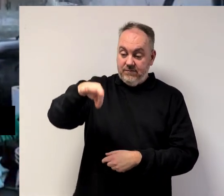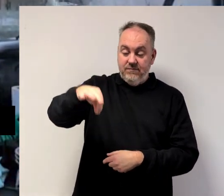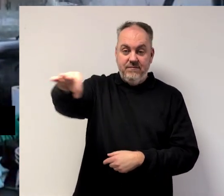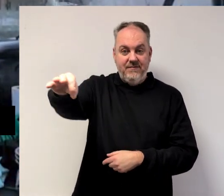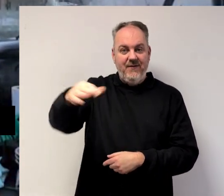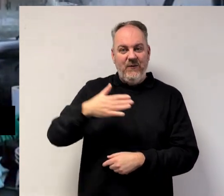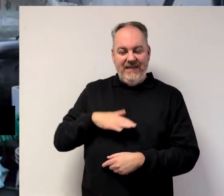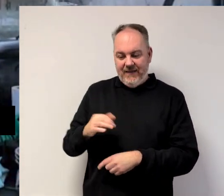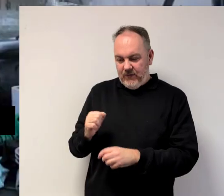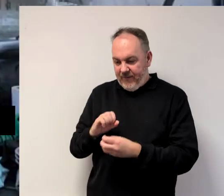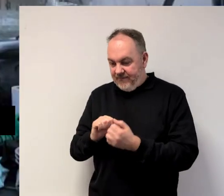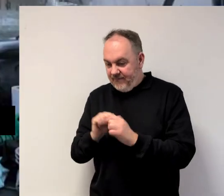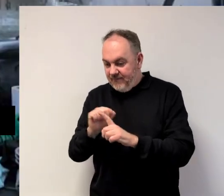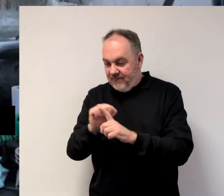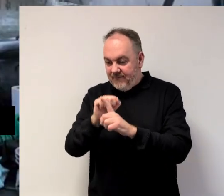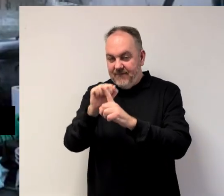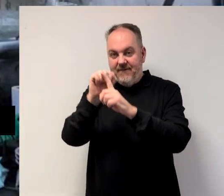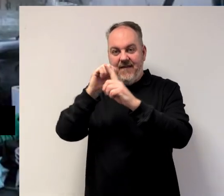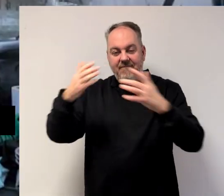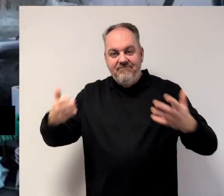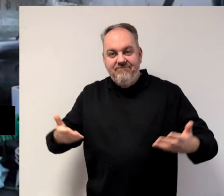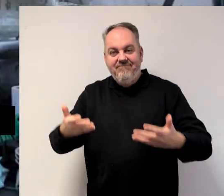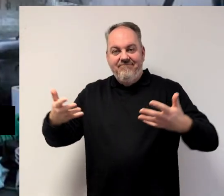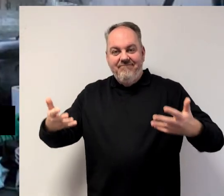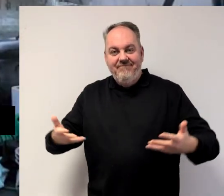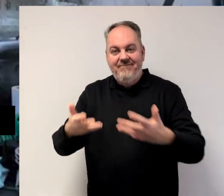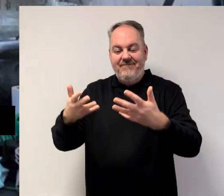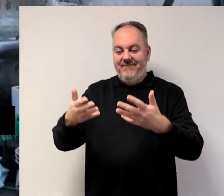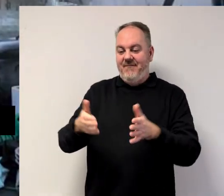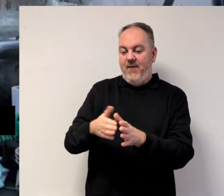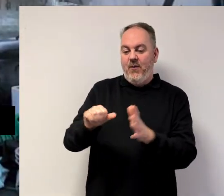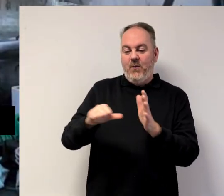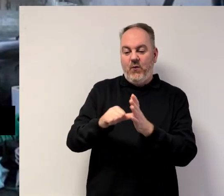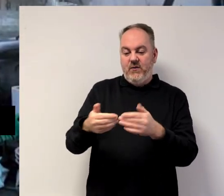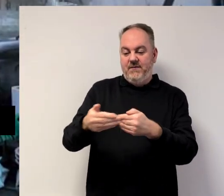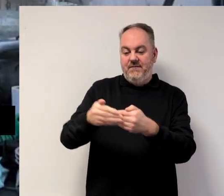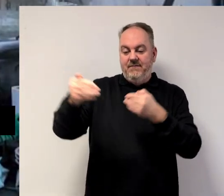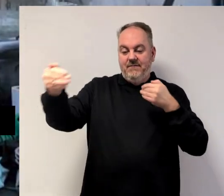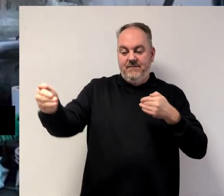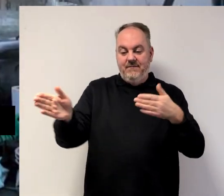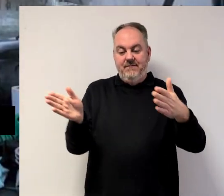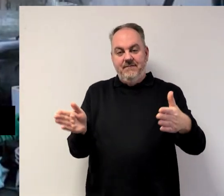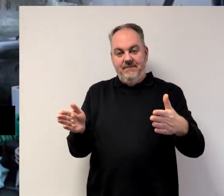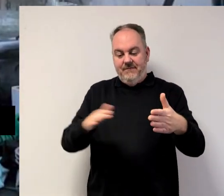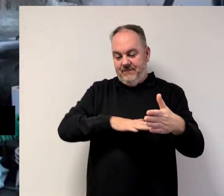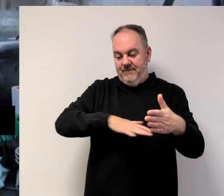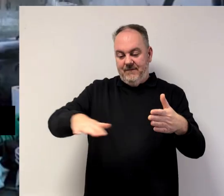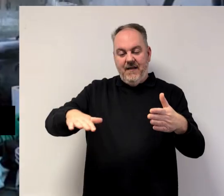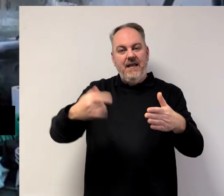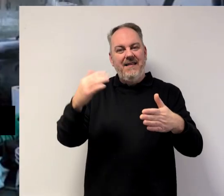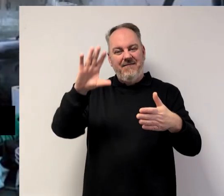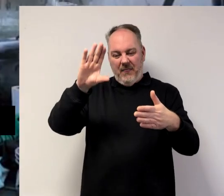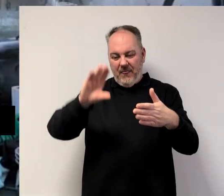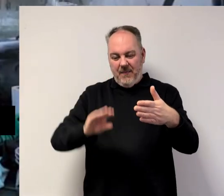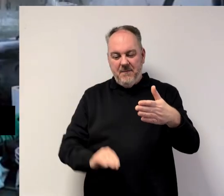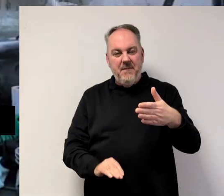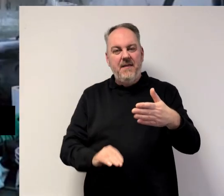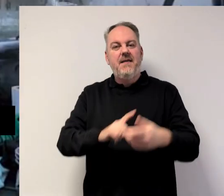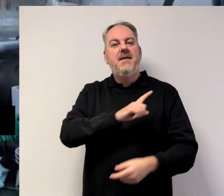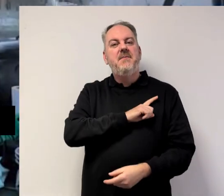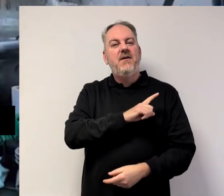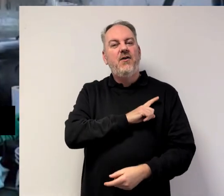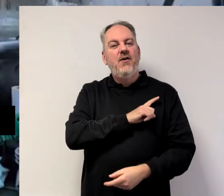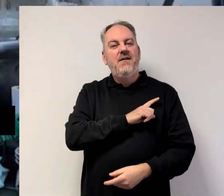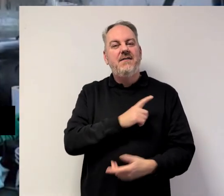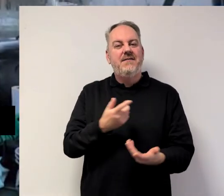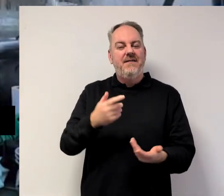the beds. The beds had emptied because the level was down, and there